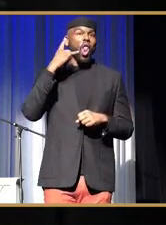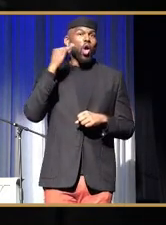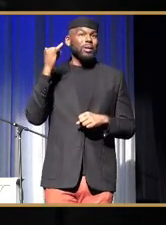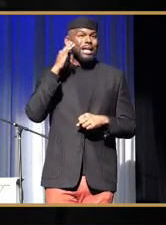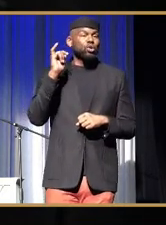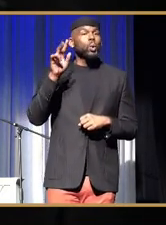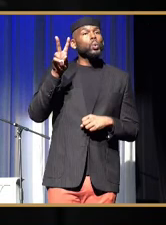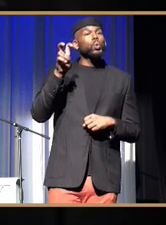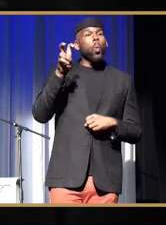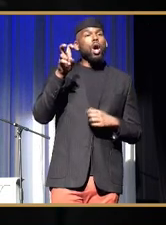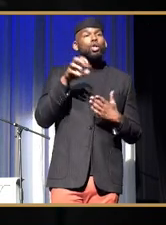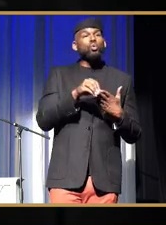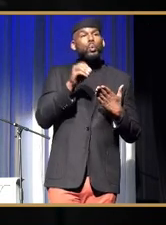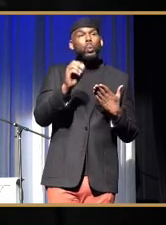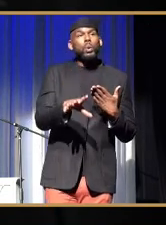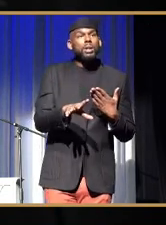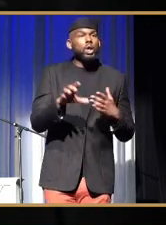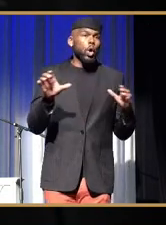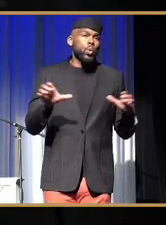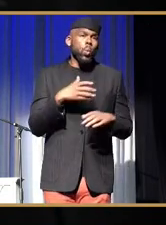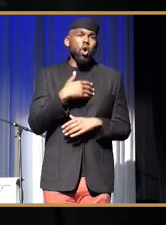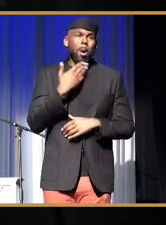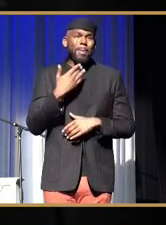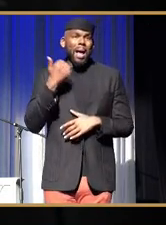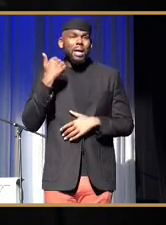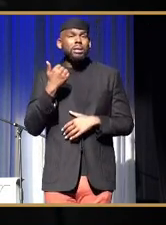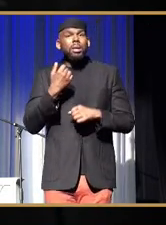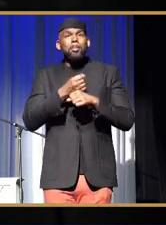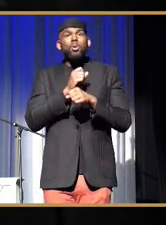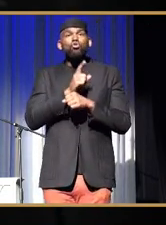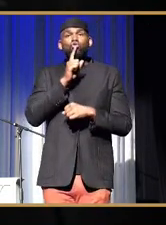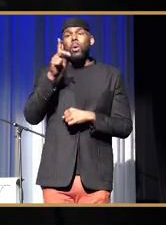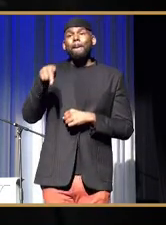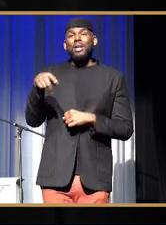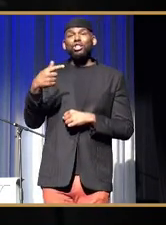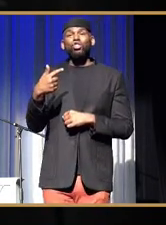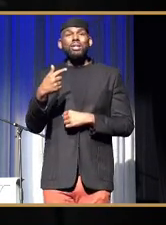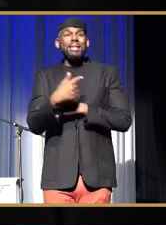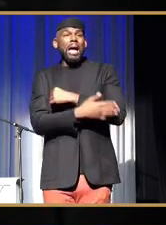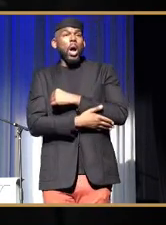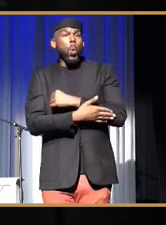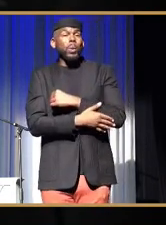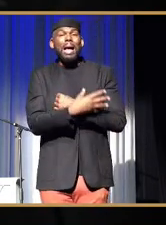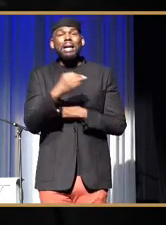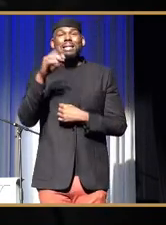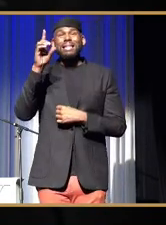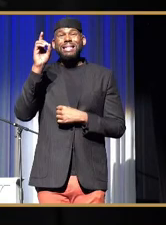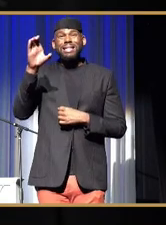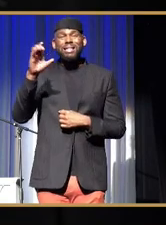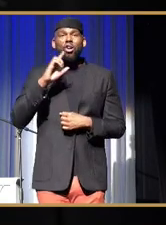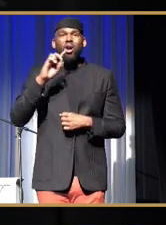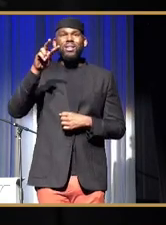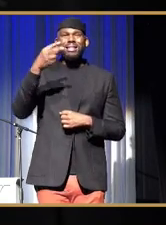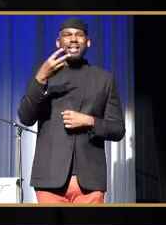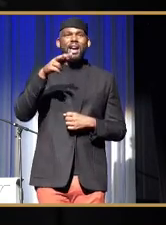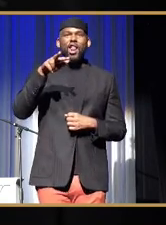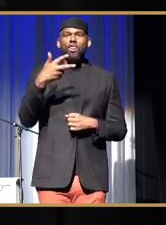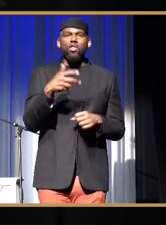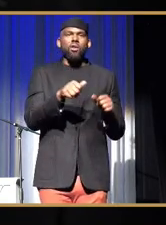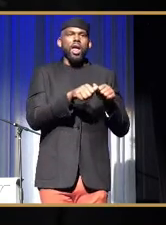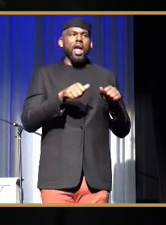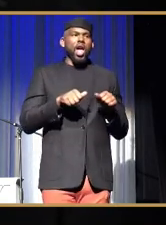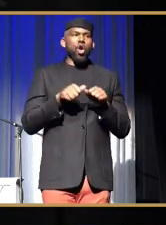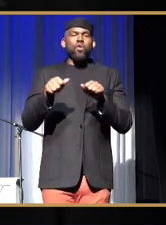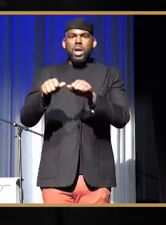students. We are doing our best to make sure that Prince George's County and DC are the second and third